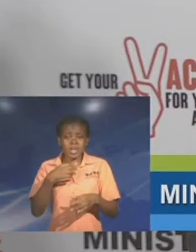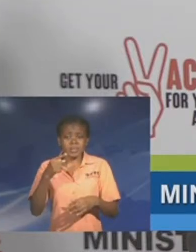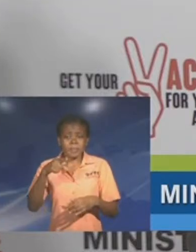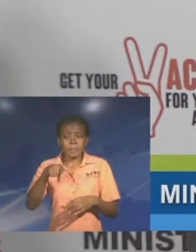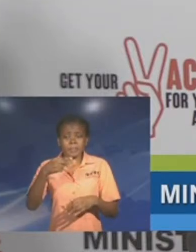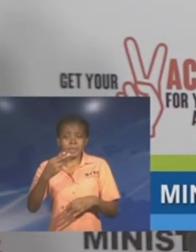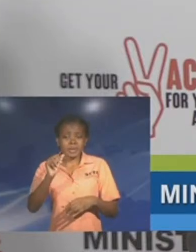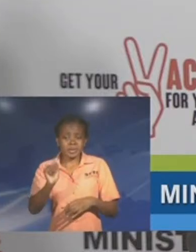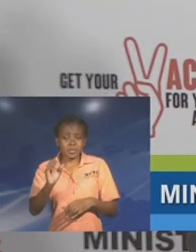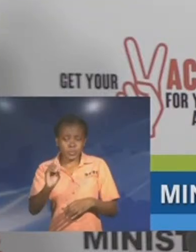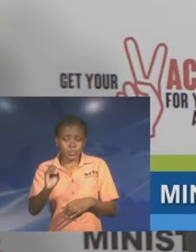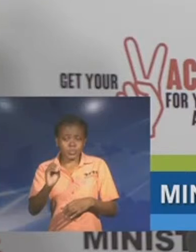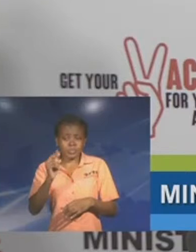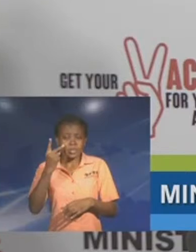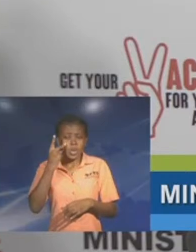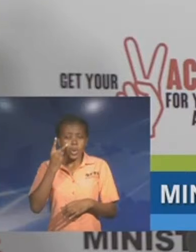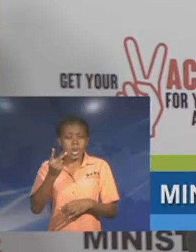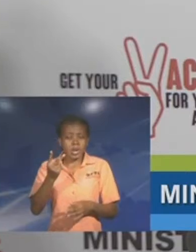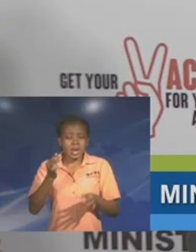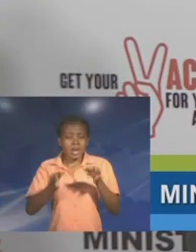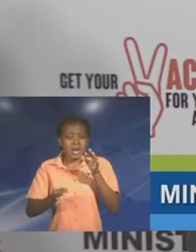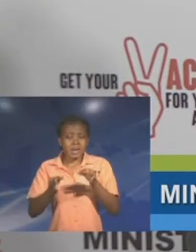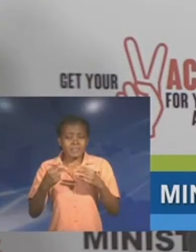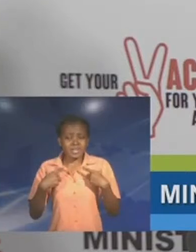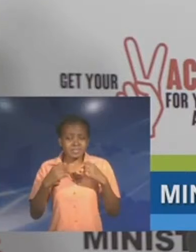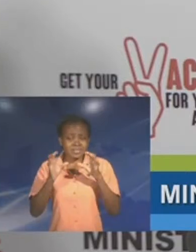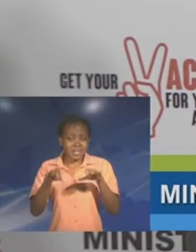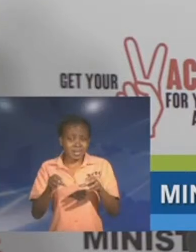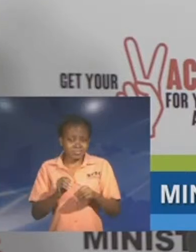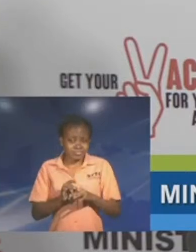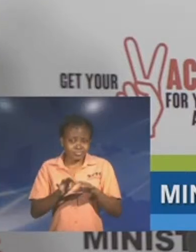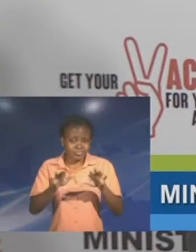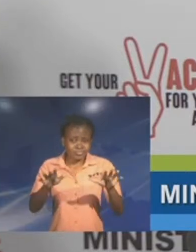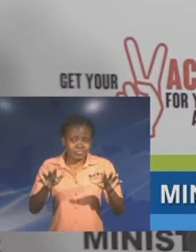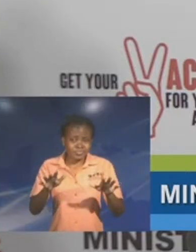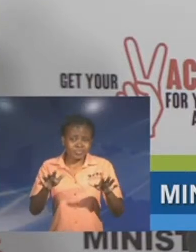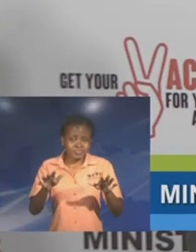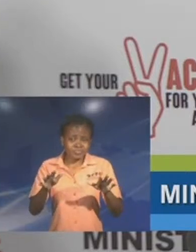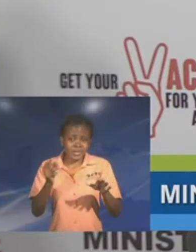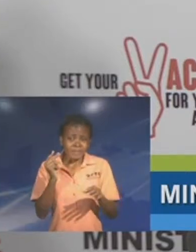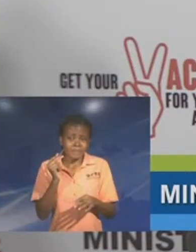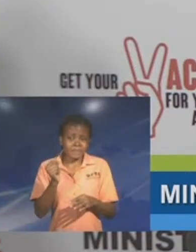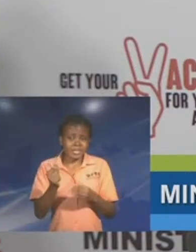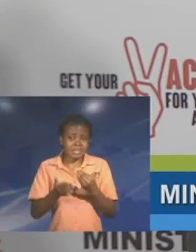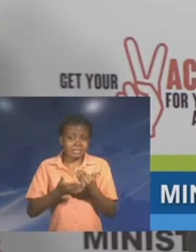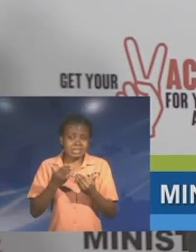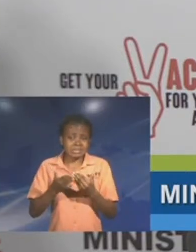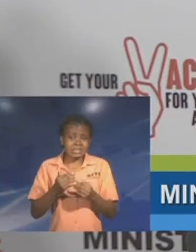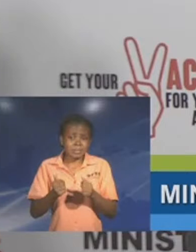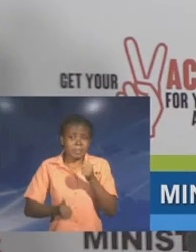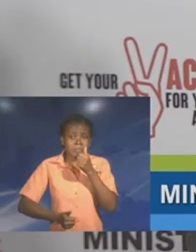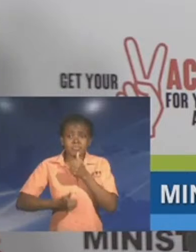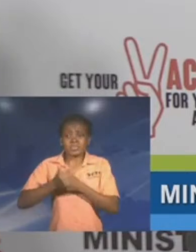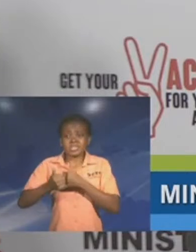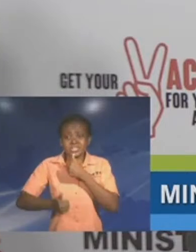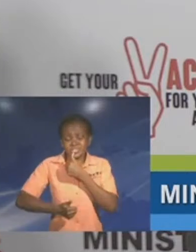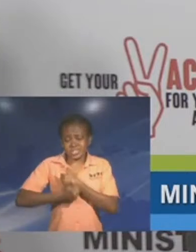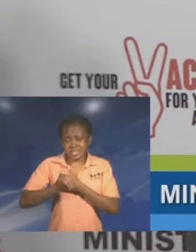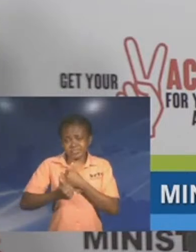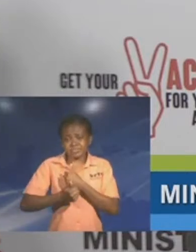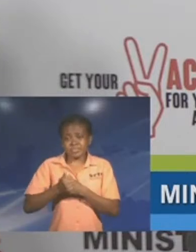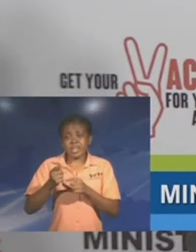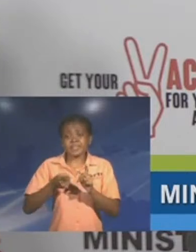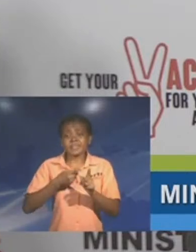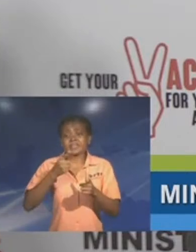of their propensity to spread, the dangerous, whether it is a dangerous infectious disease or not, and then they will give